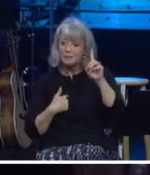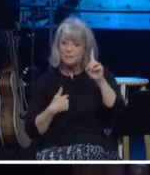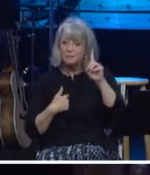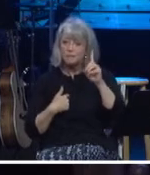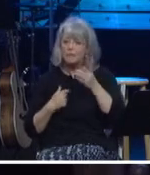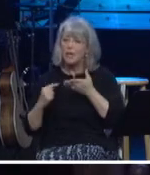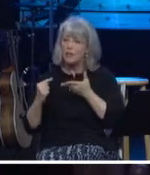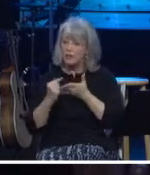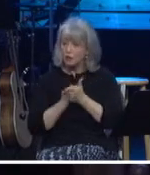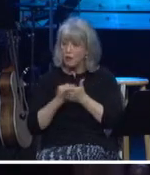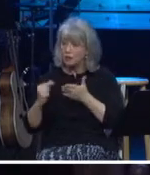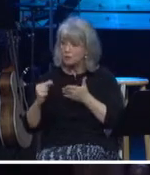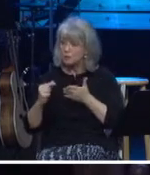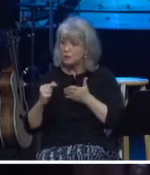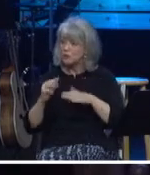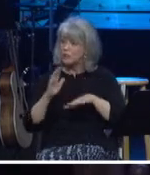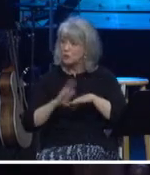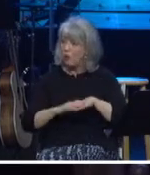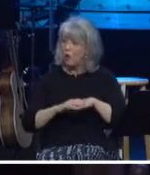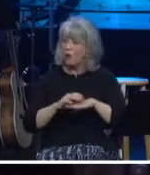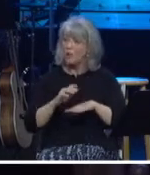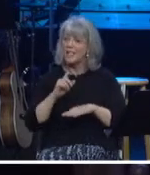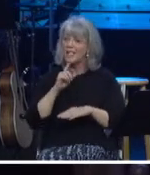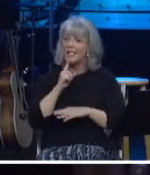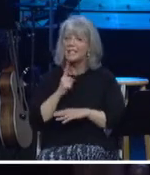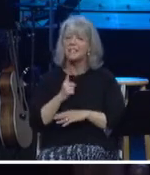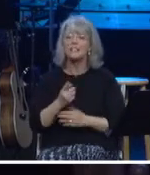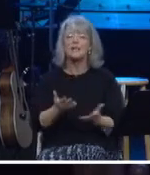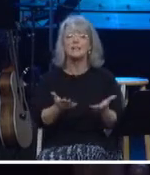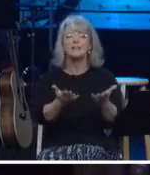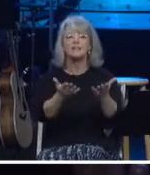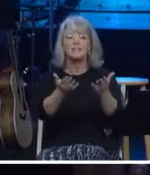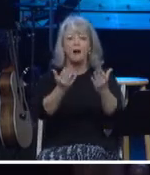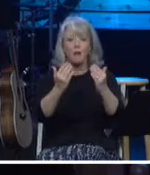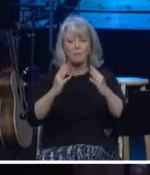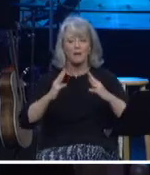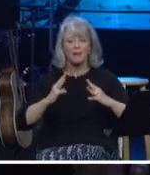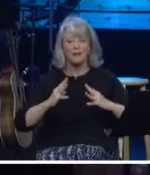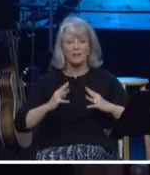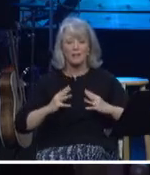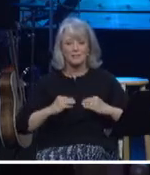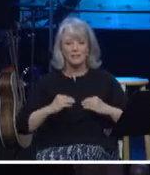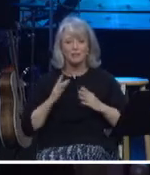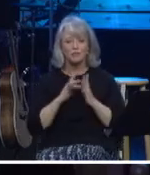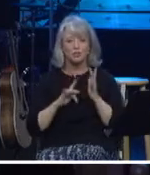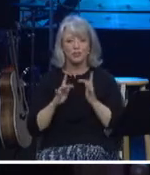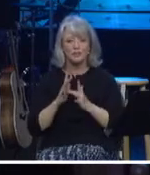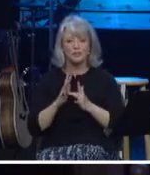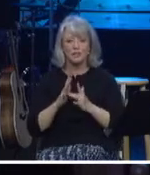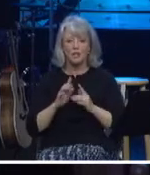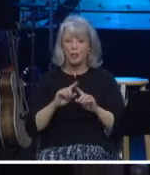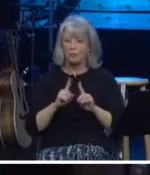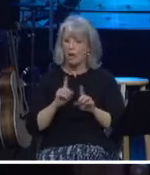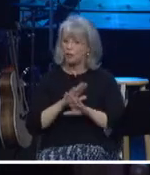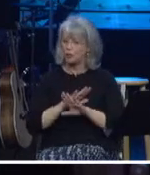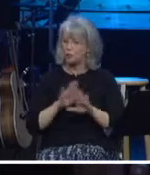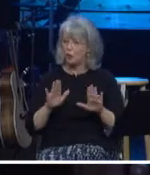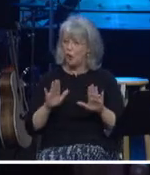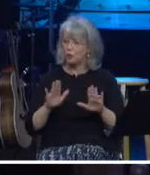call of the gospel is come to Jesus. Come to Jesus, but do not come to him in